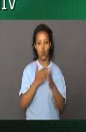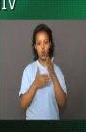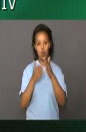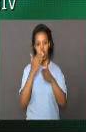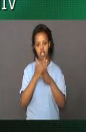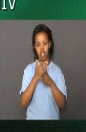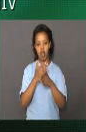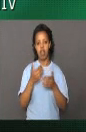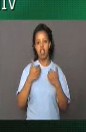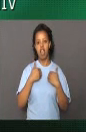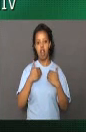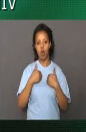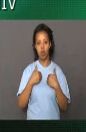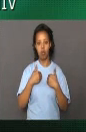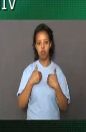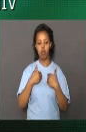life cycle.